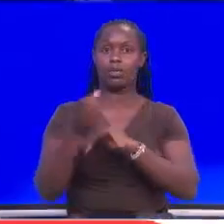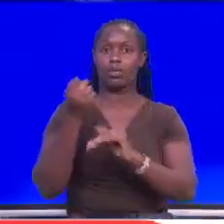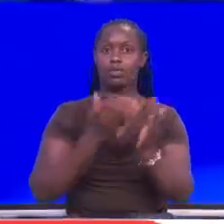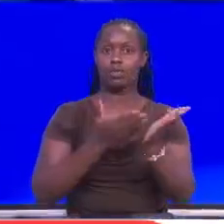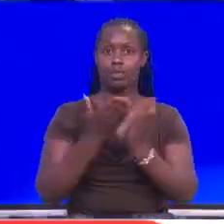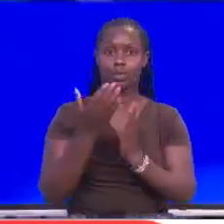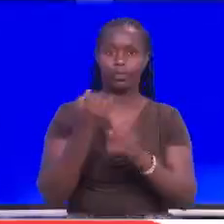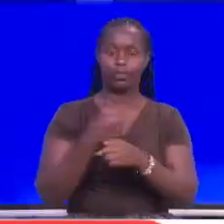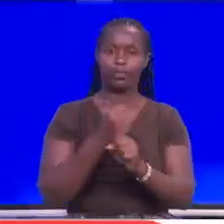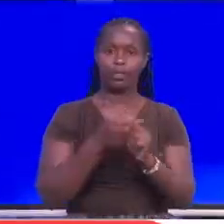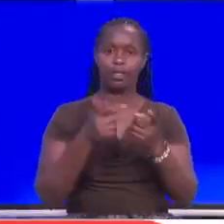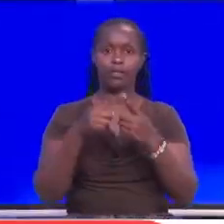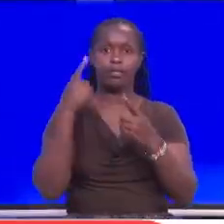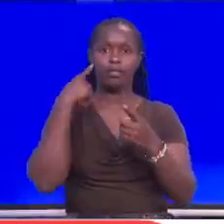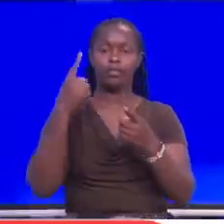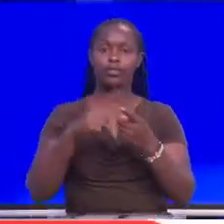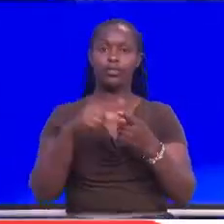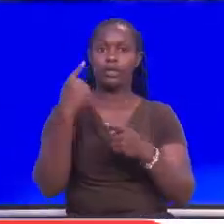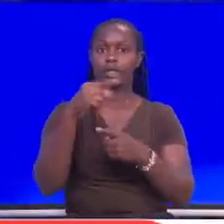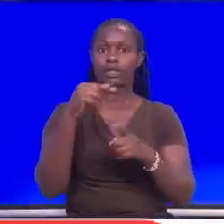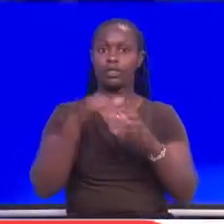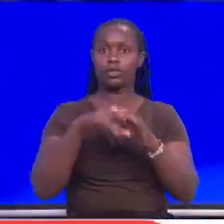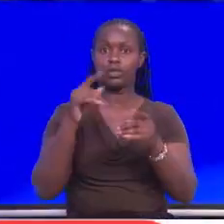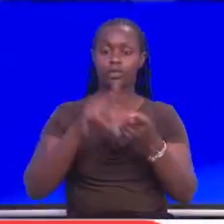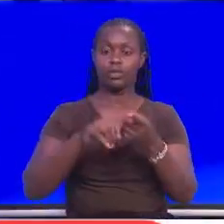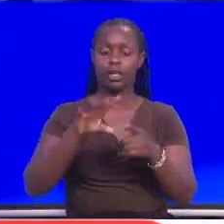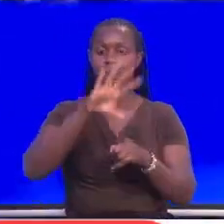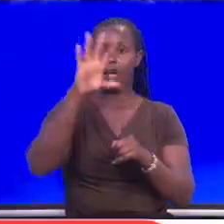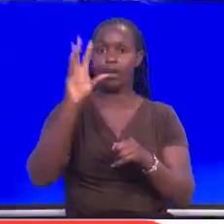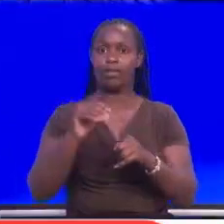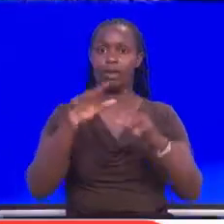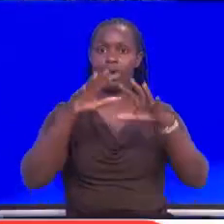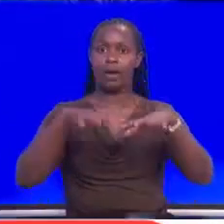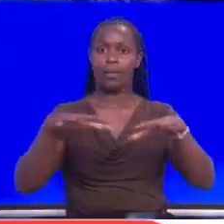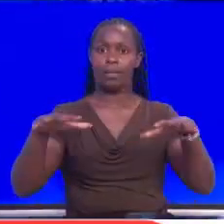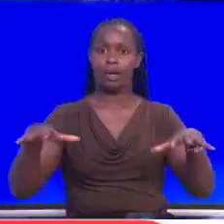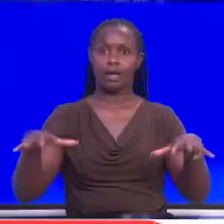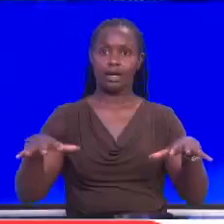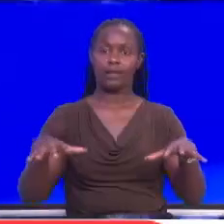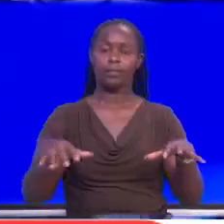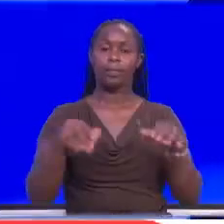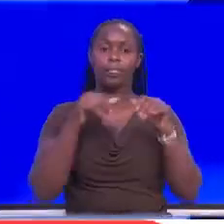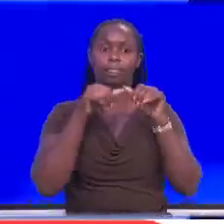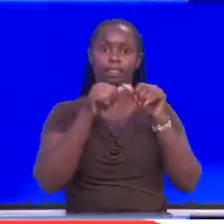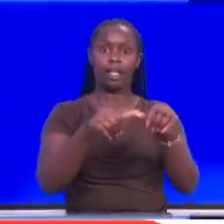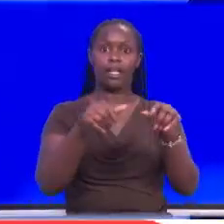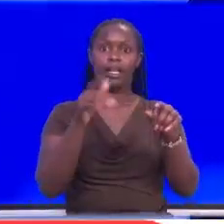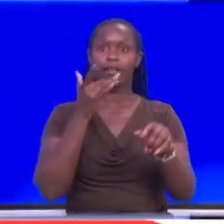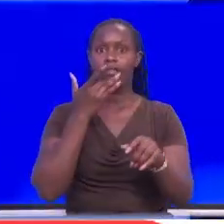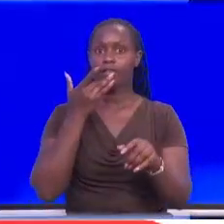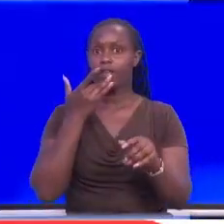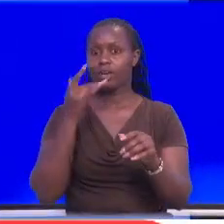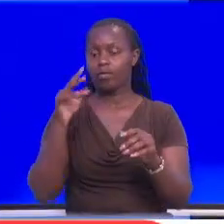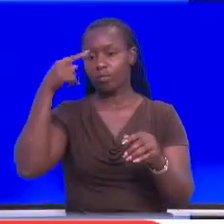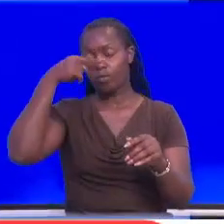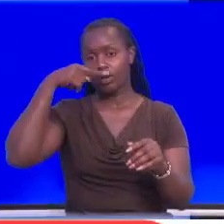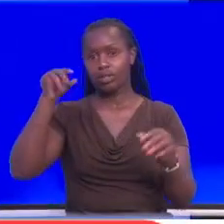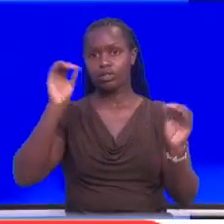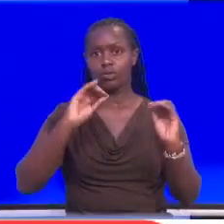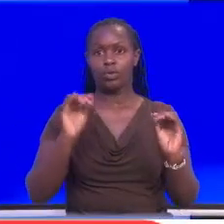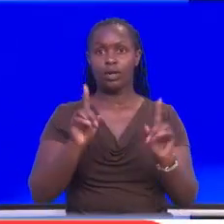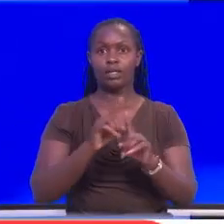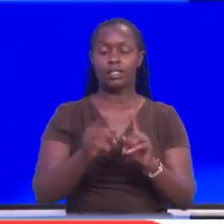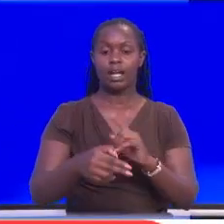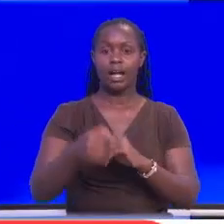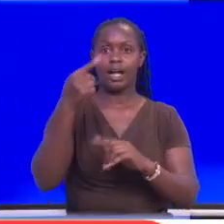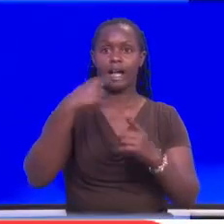main deterrent for green investors into the lucrative African market apparently remained unfavorable policies and high interest